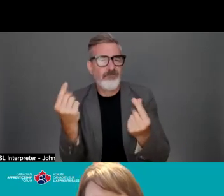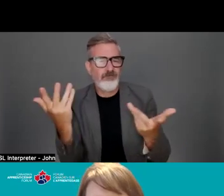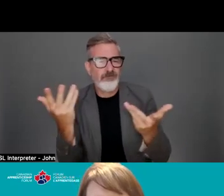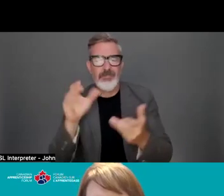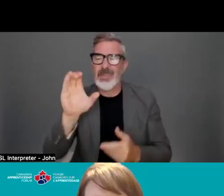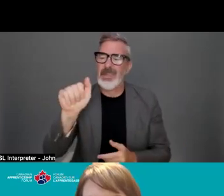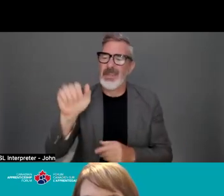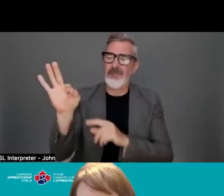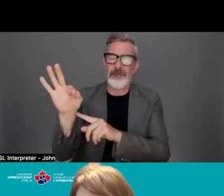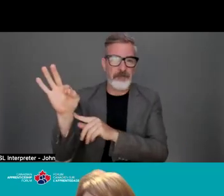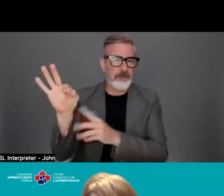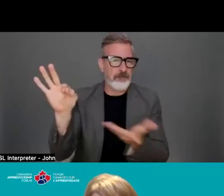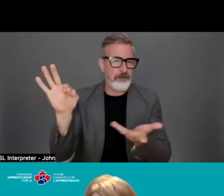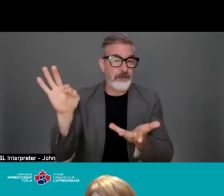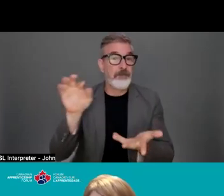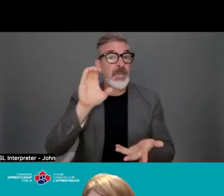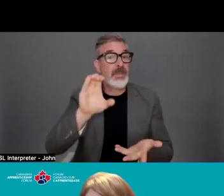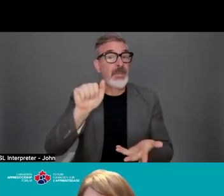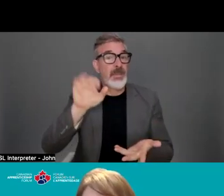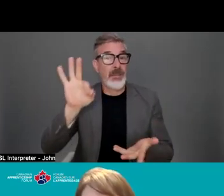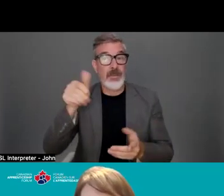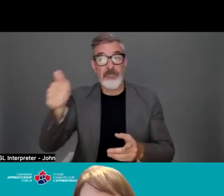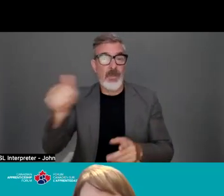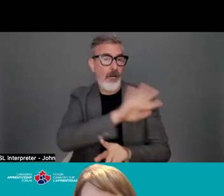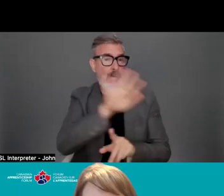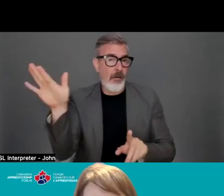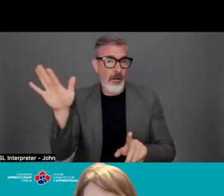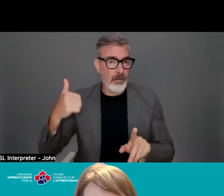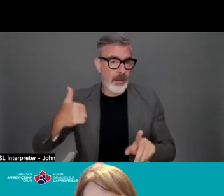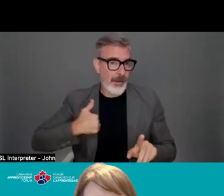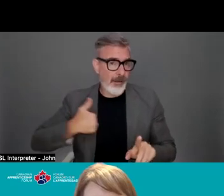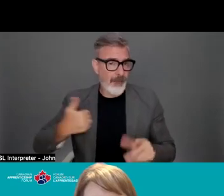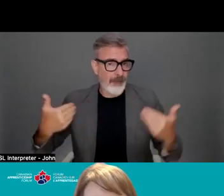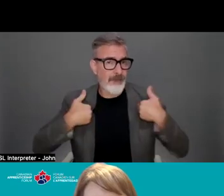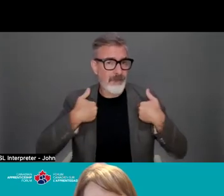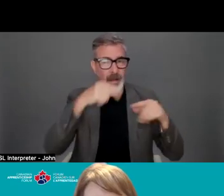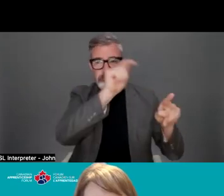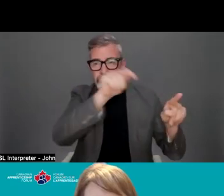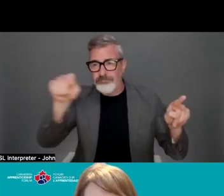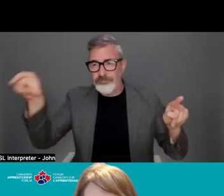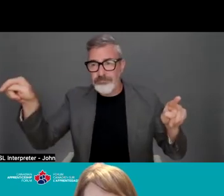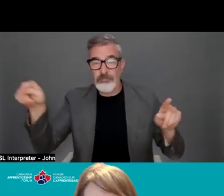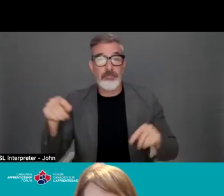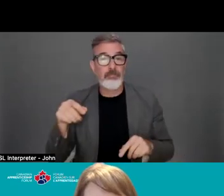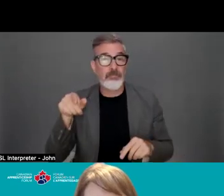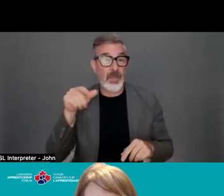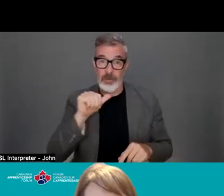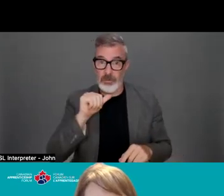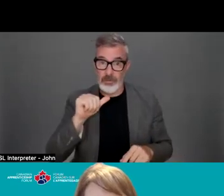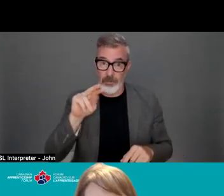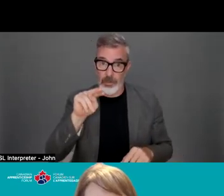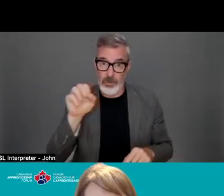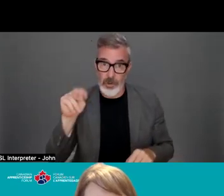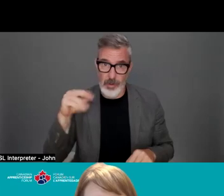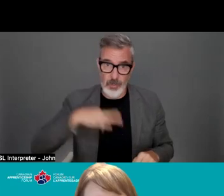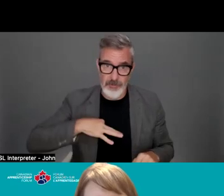The Canadian Apprenticeship Forum is a national nonprofit organization. We've existed